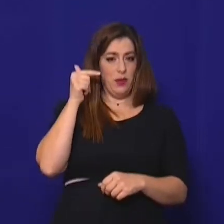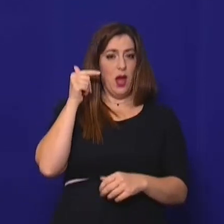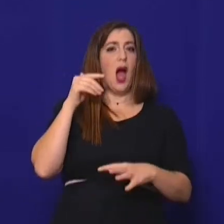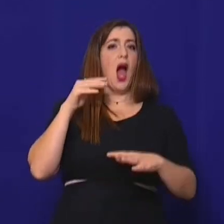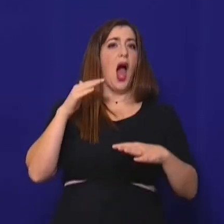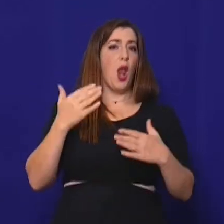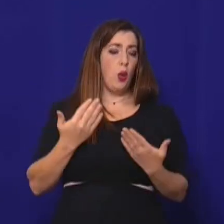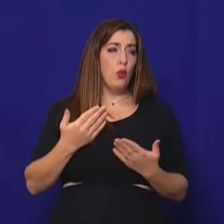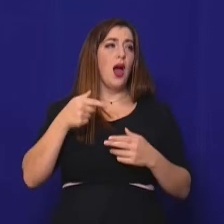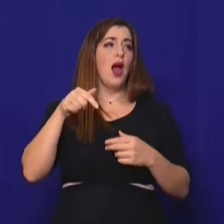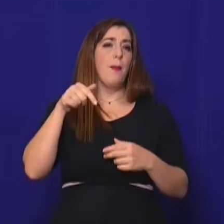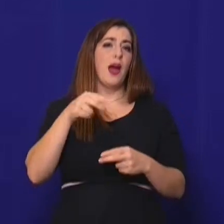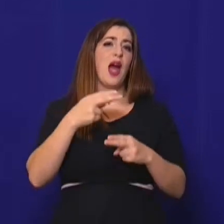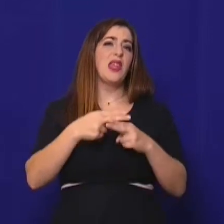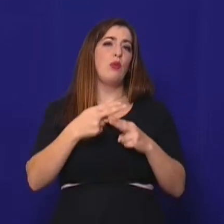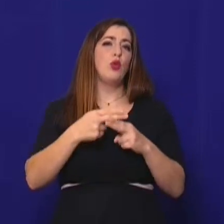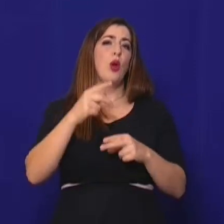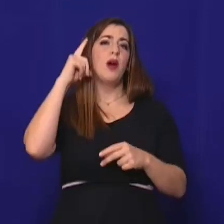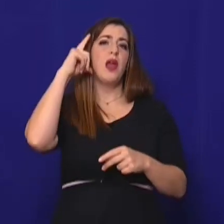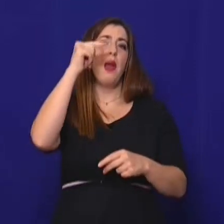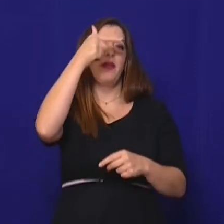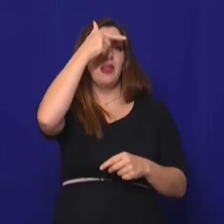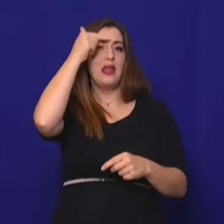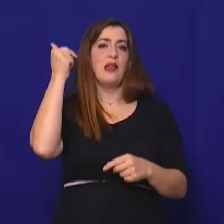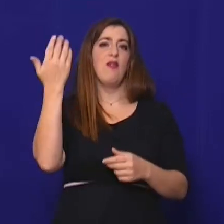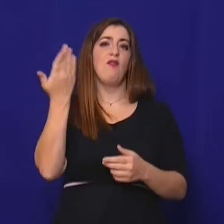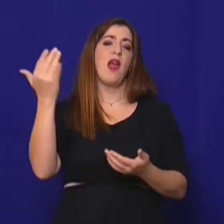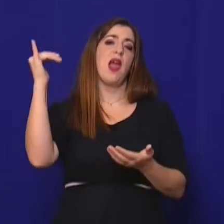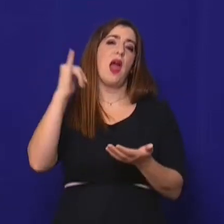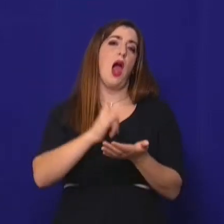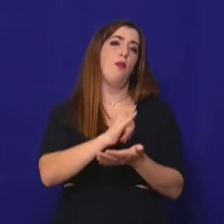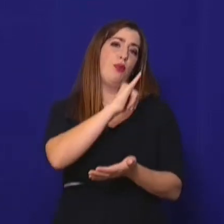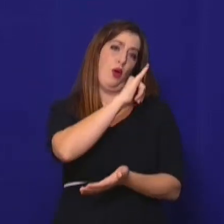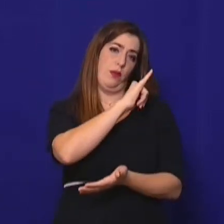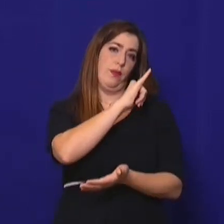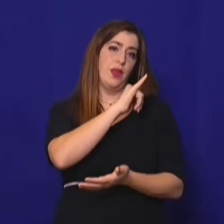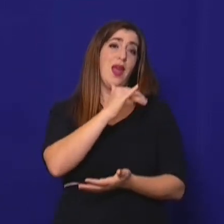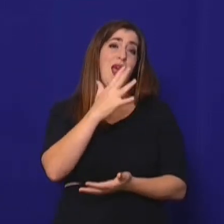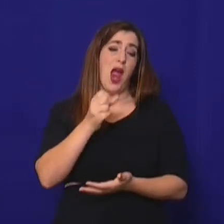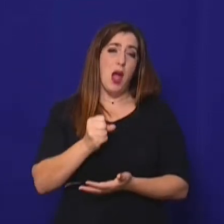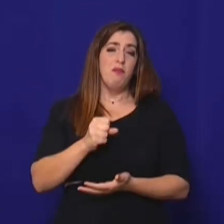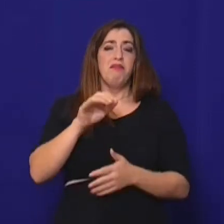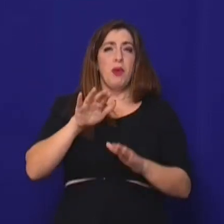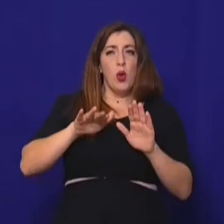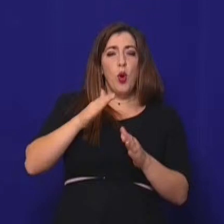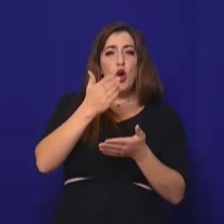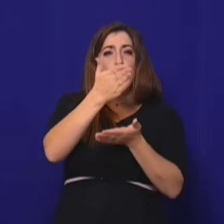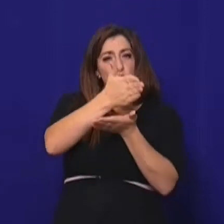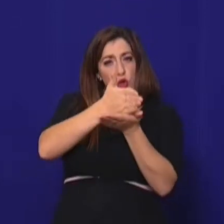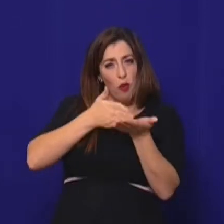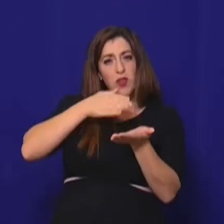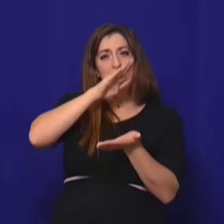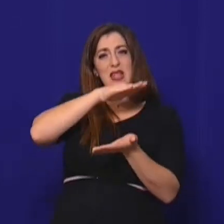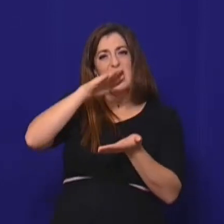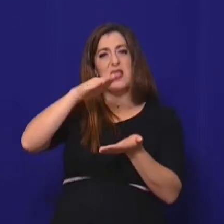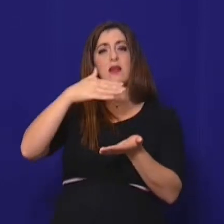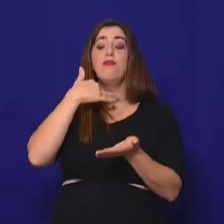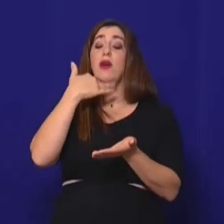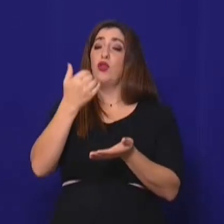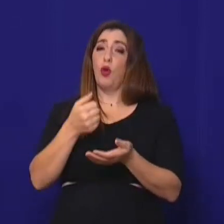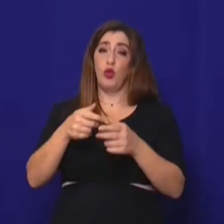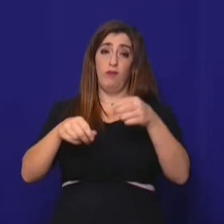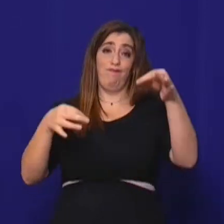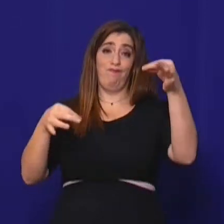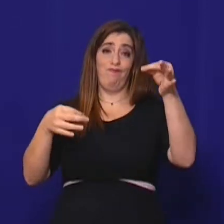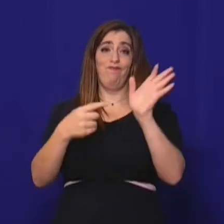aħna hemmhekk nagħmluhom ir-rapid test fl-ajruport li dan huwa importanti ħalli jekk ikun hemm nies li jkunu pożittivi, hemmhekk